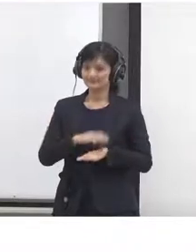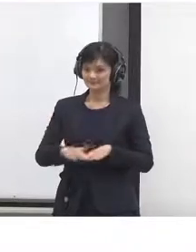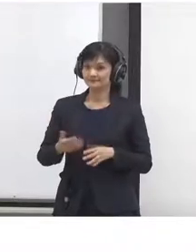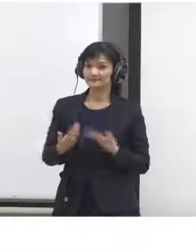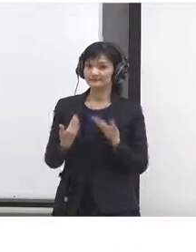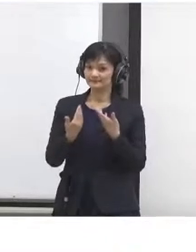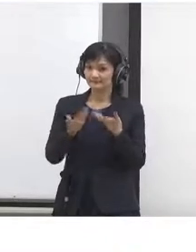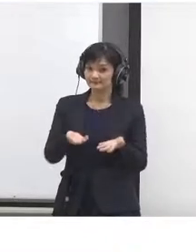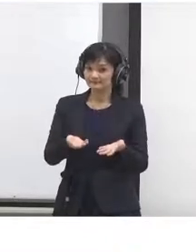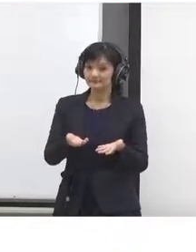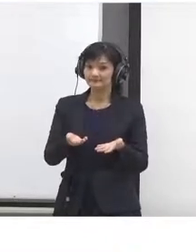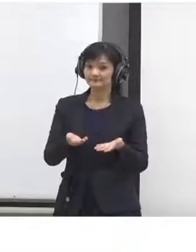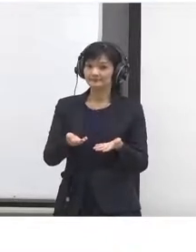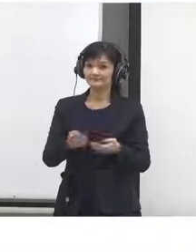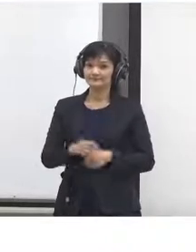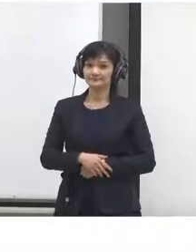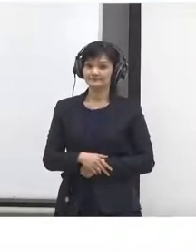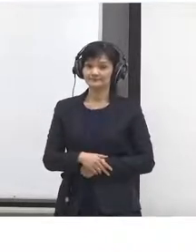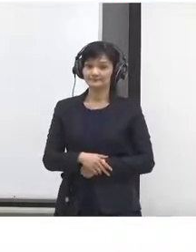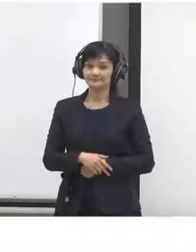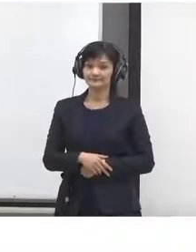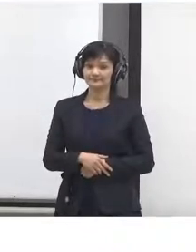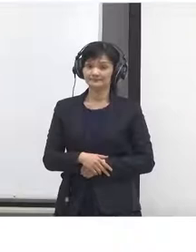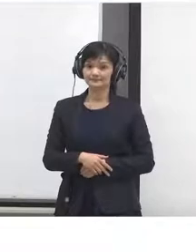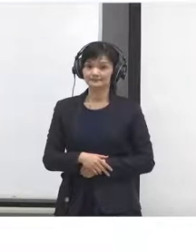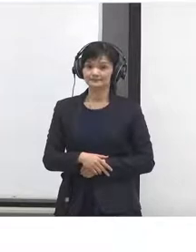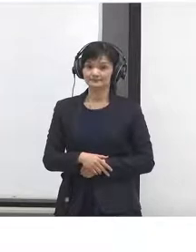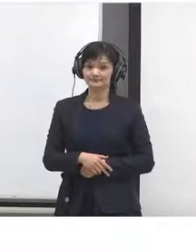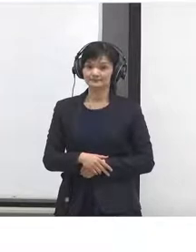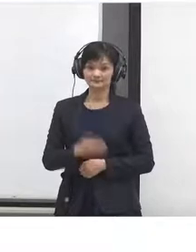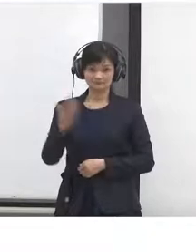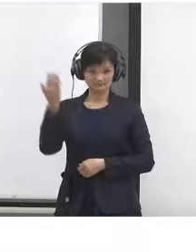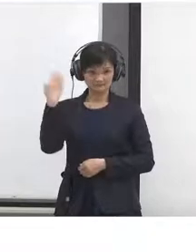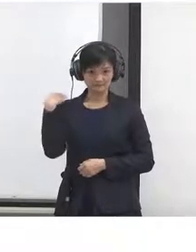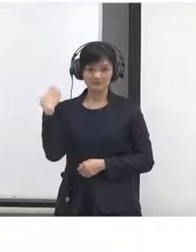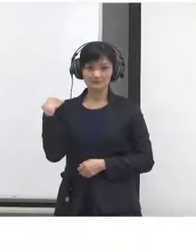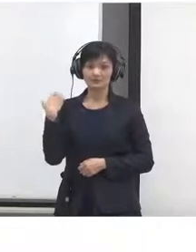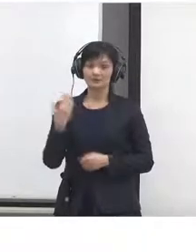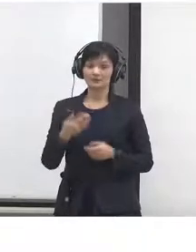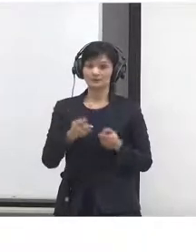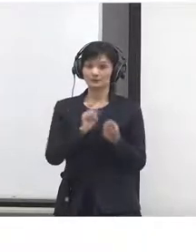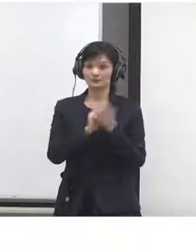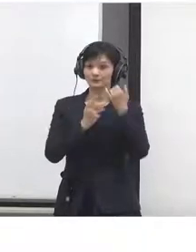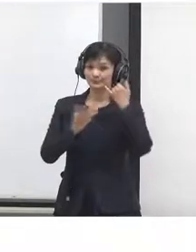the past Facing the Ocean meetup for the participants.